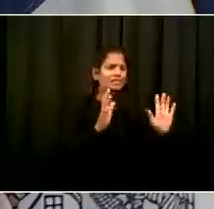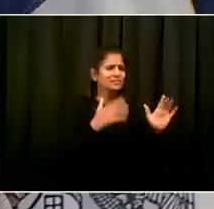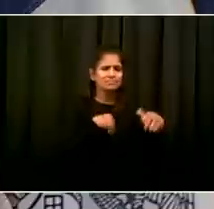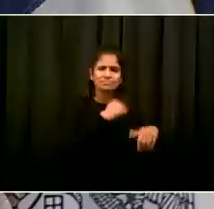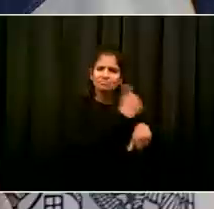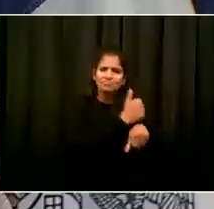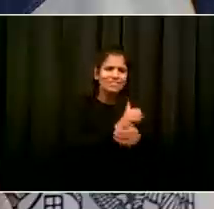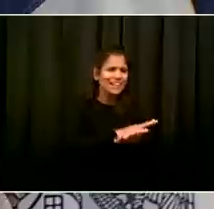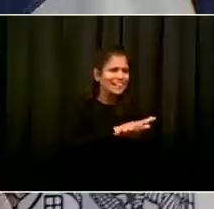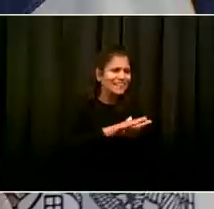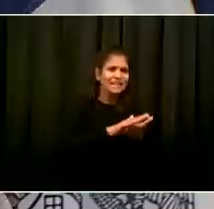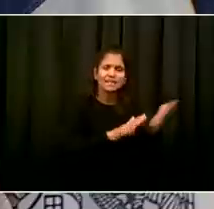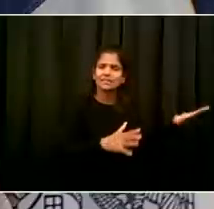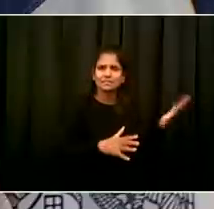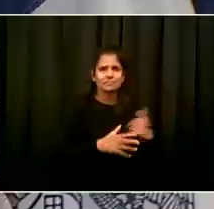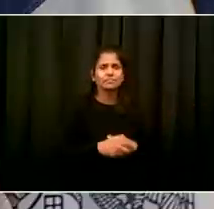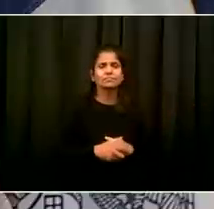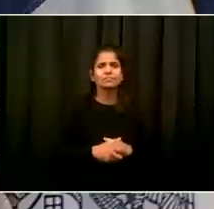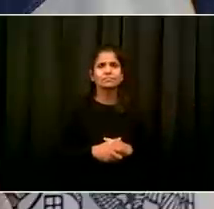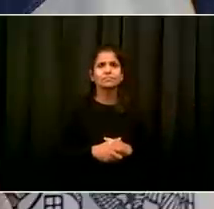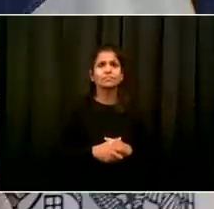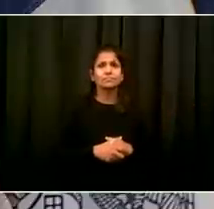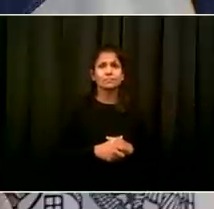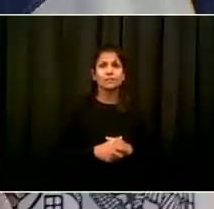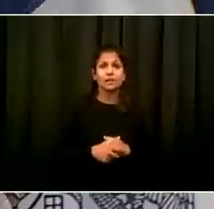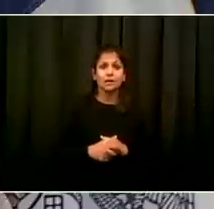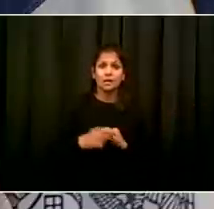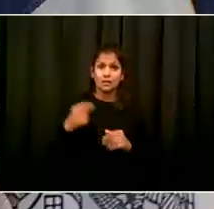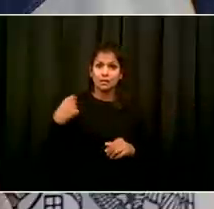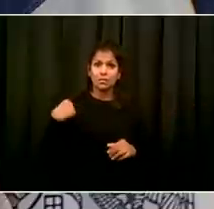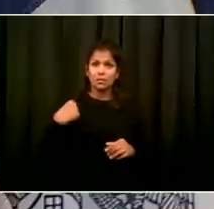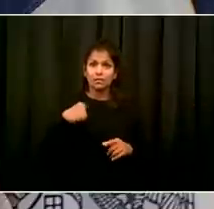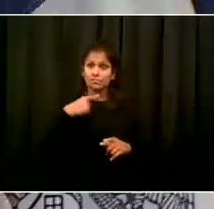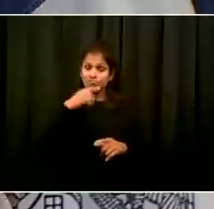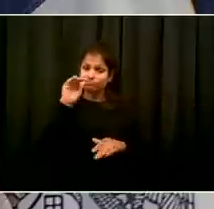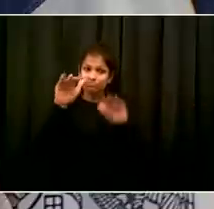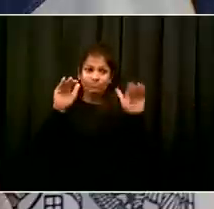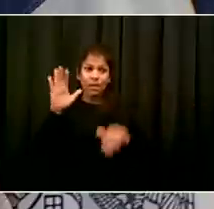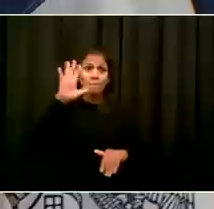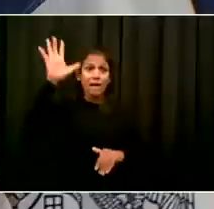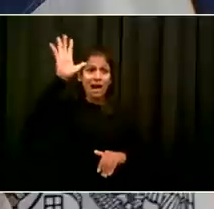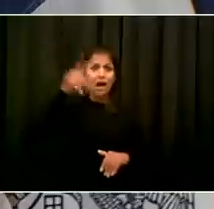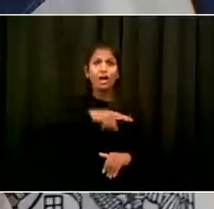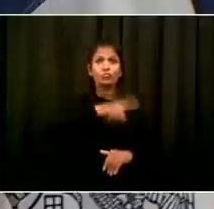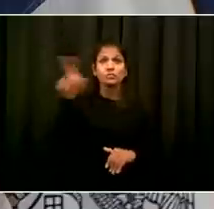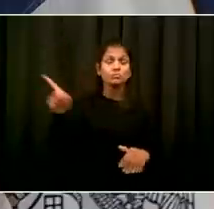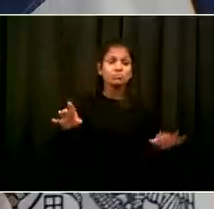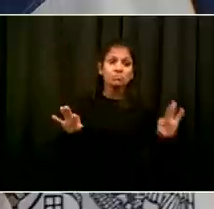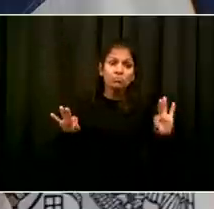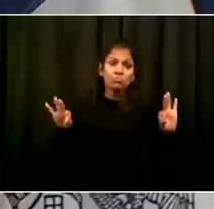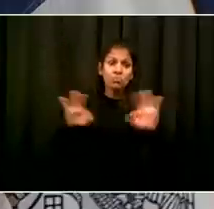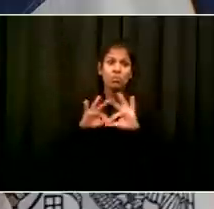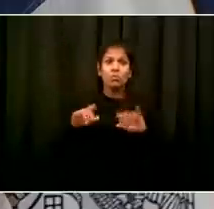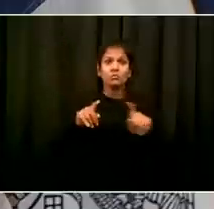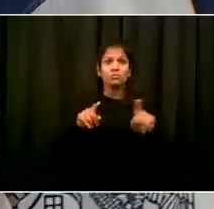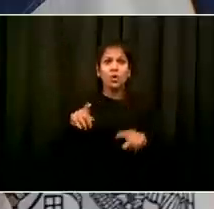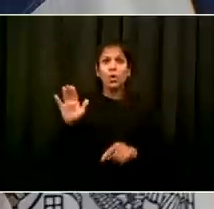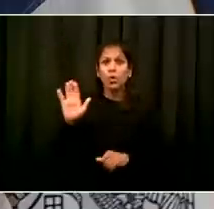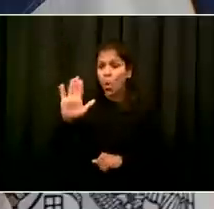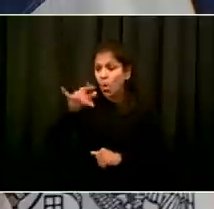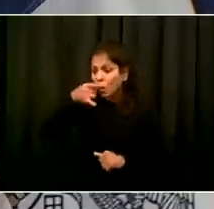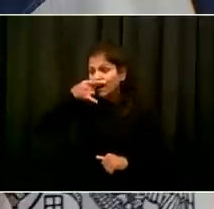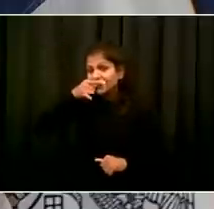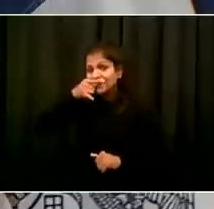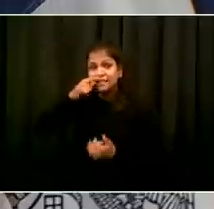second factor, the screening. We're telling every parent it is their obligation to screen their child every day. If there's symptoms, your child stays home. If there's